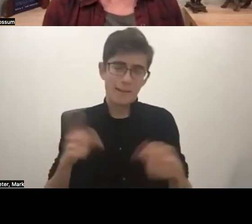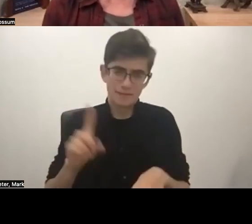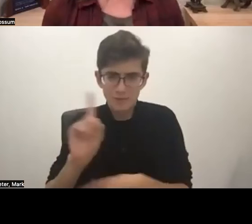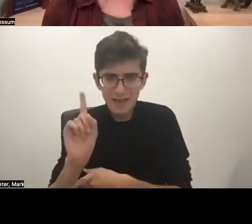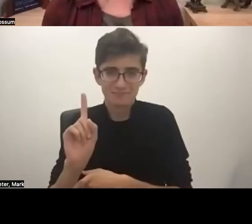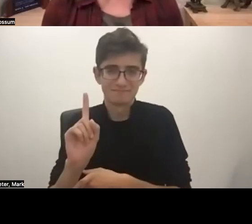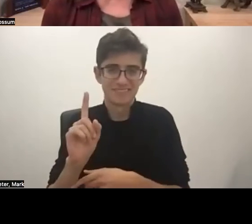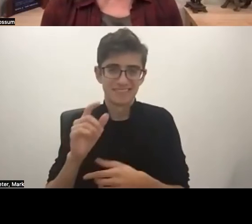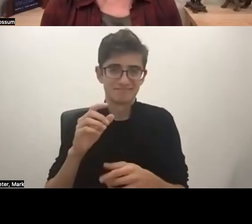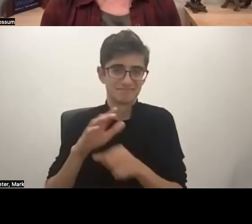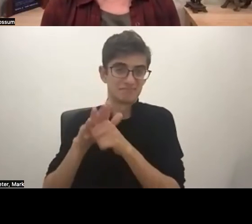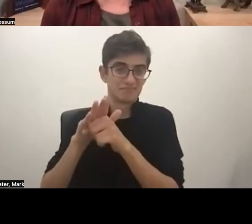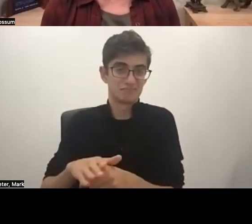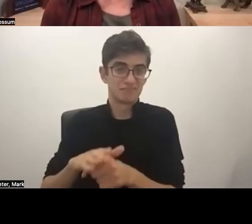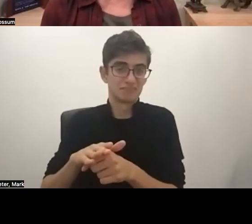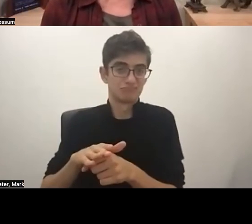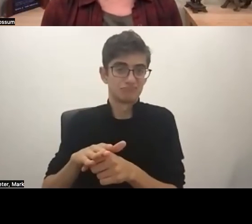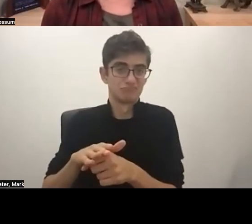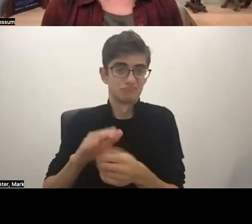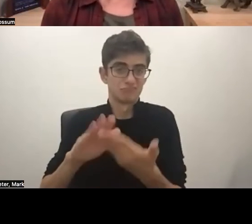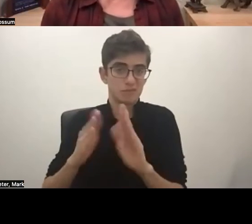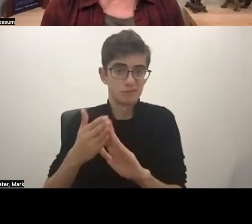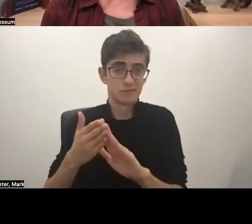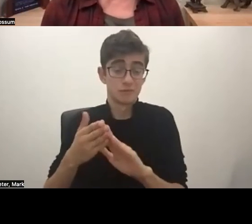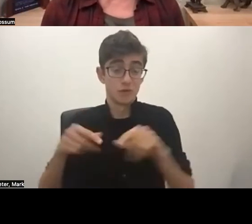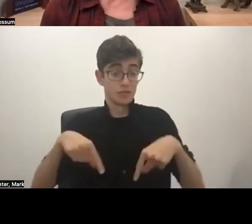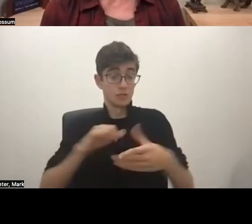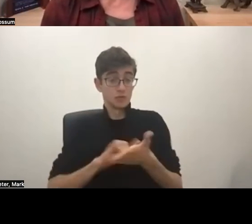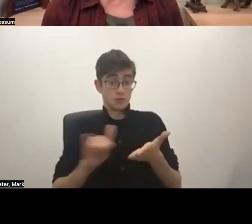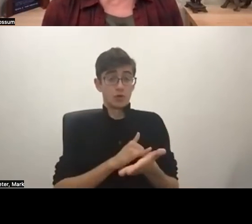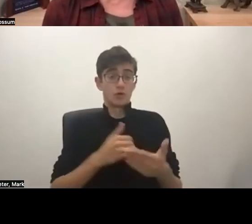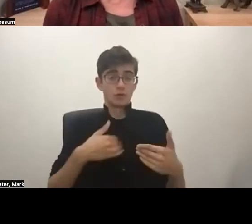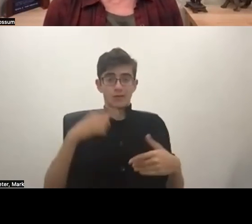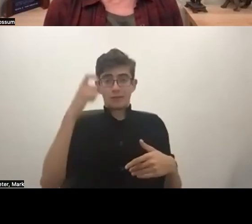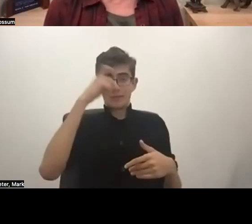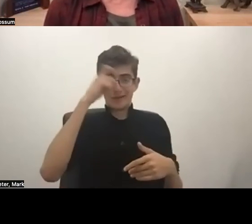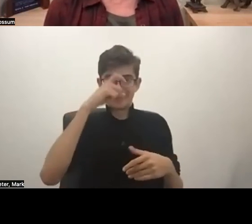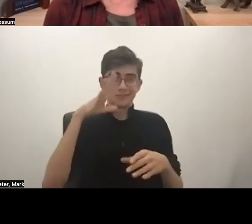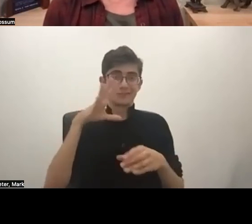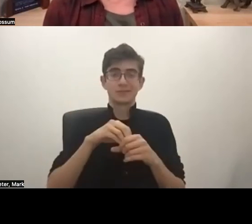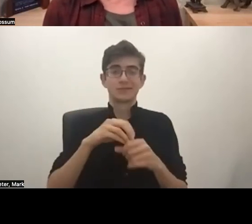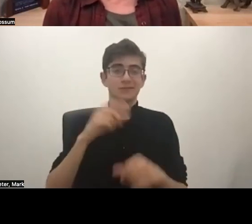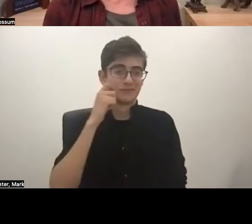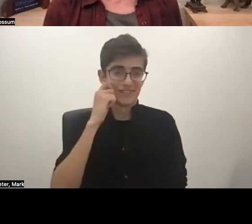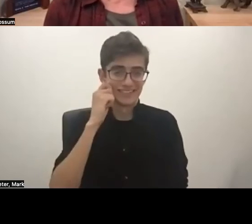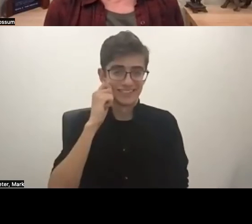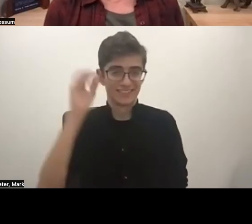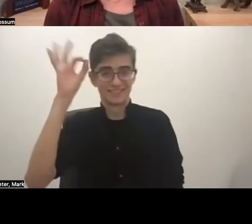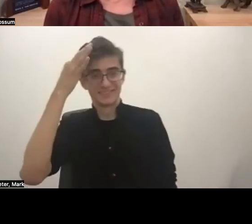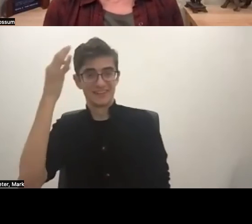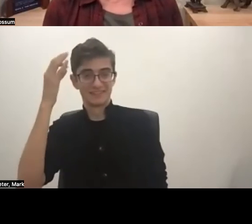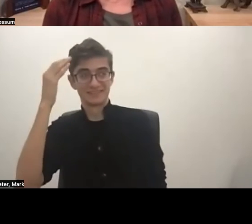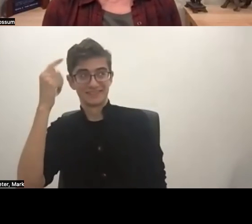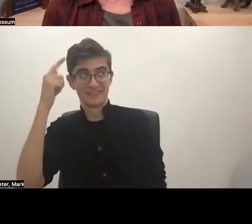And we have the wisdom in New York, unlike our federal government, to include race, right? You know,